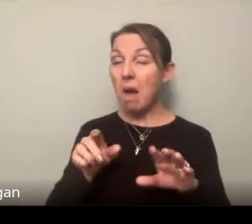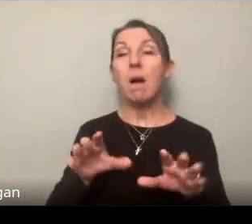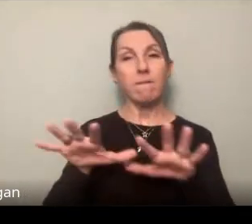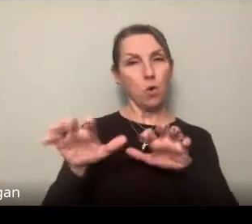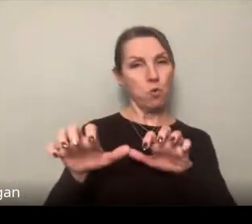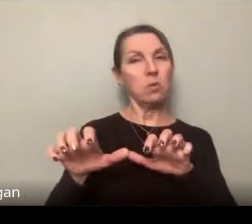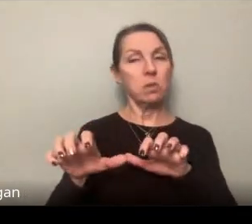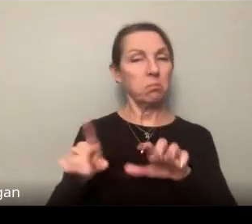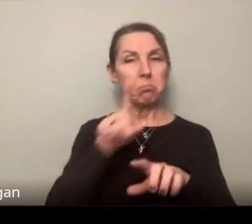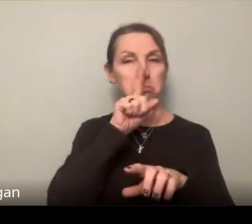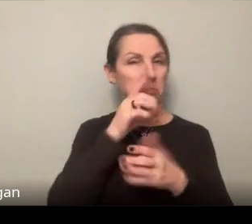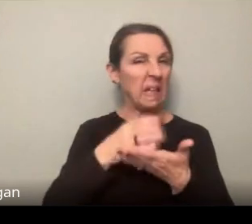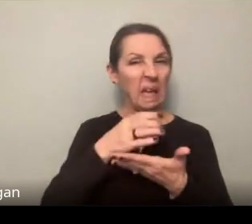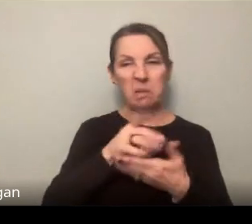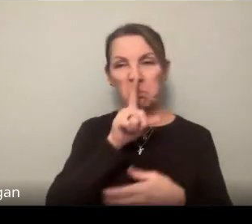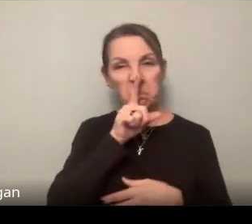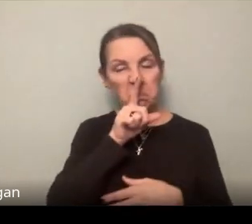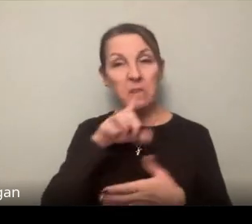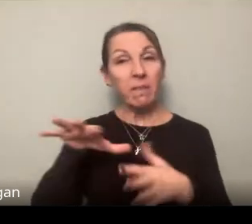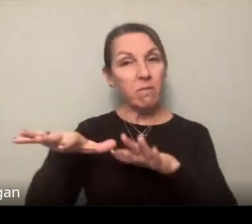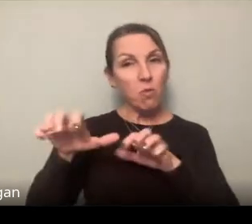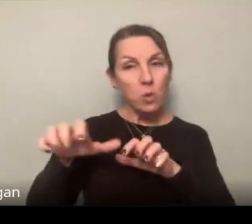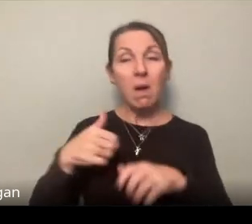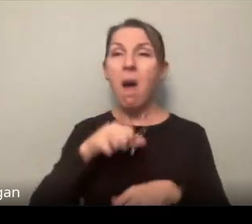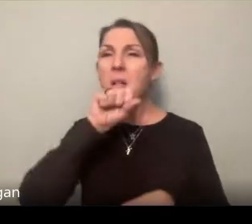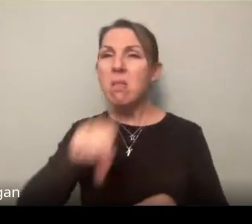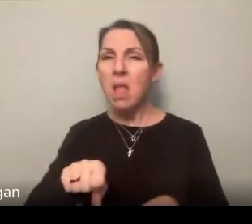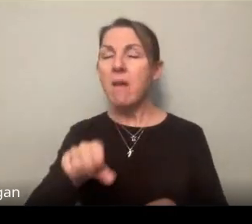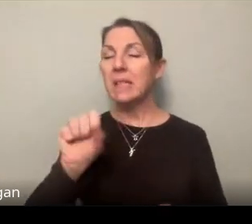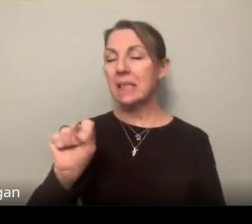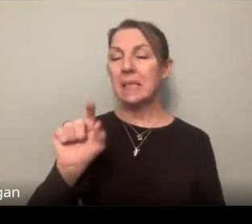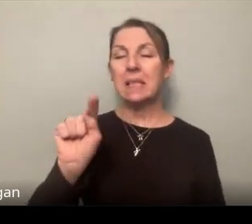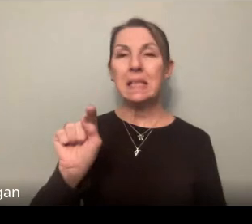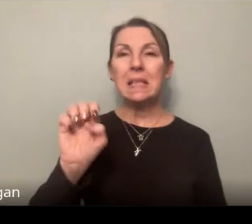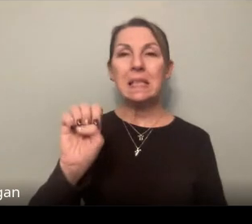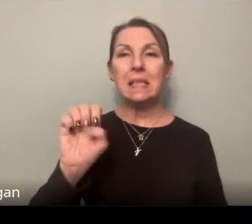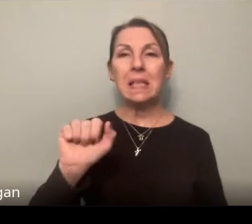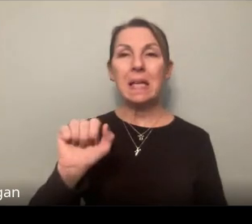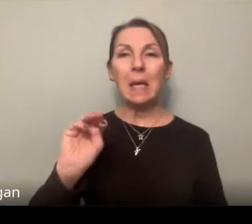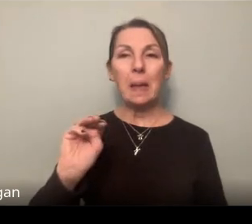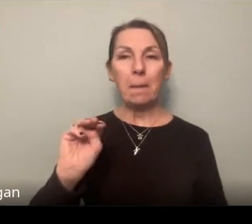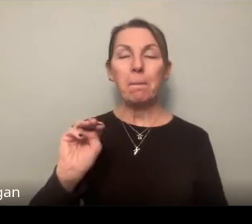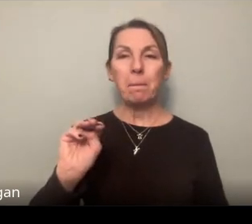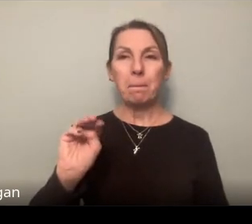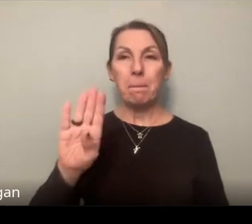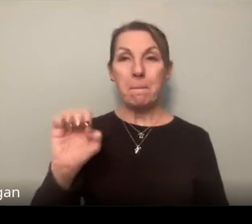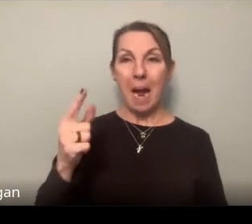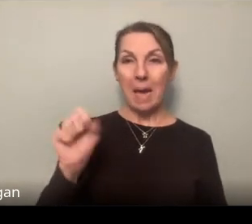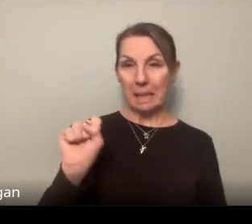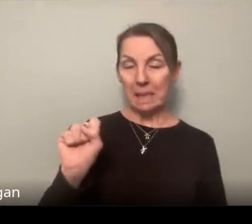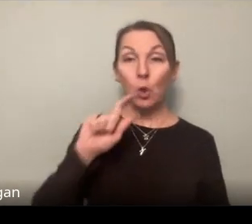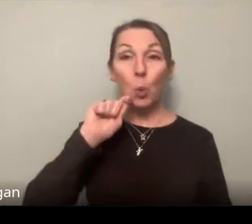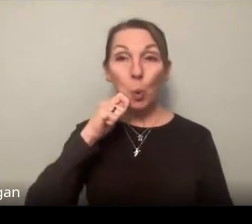Frozen. Frozen. I love frozen. I love those steamable bags of frozen vegetables too. They have really